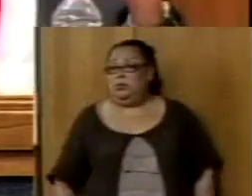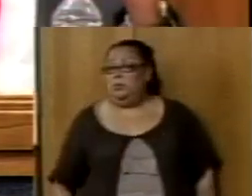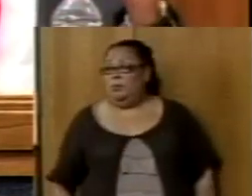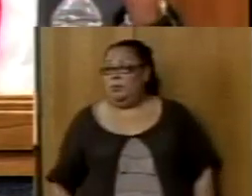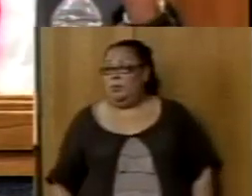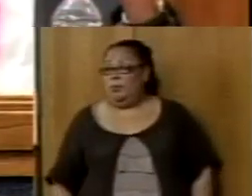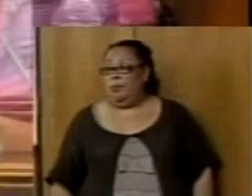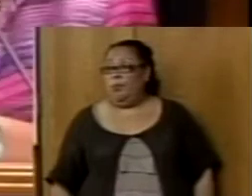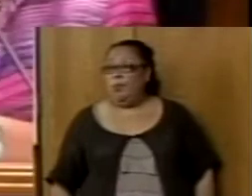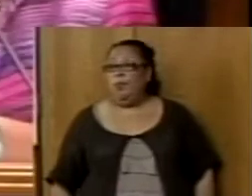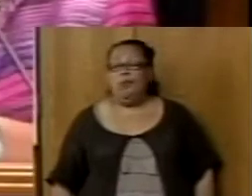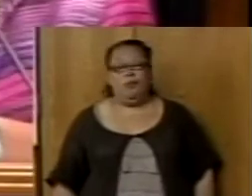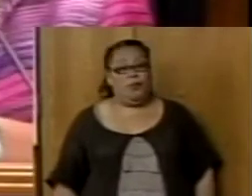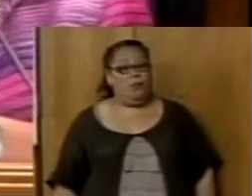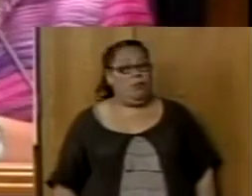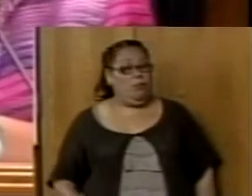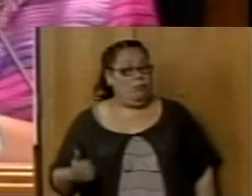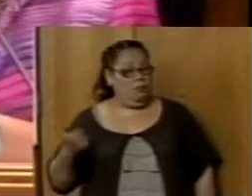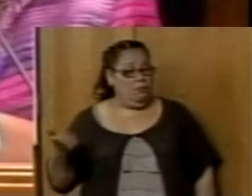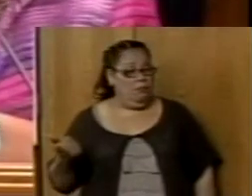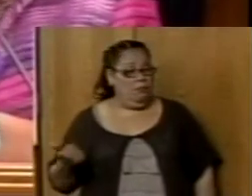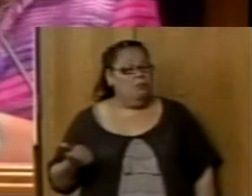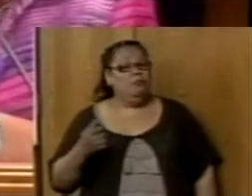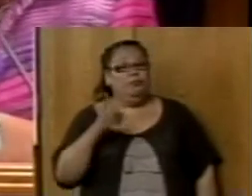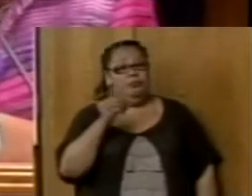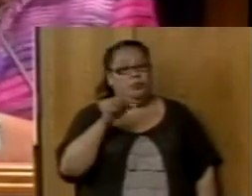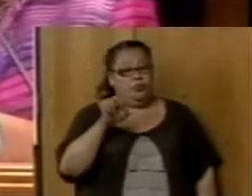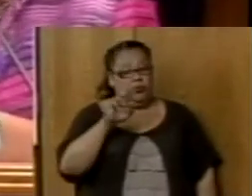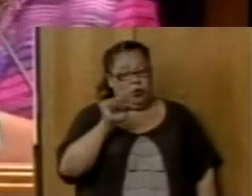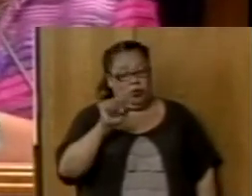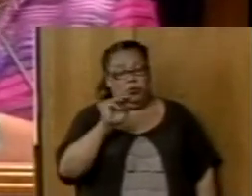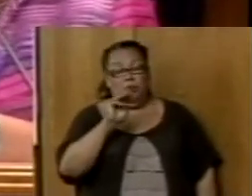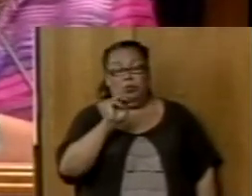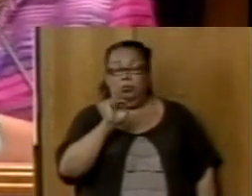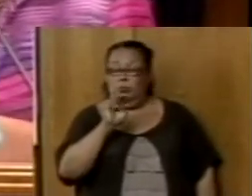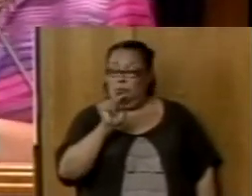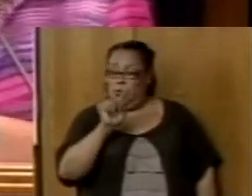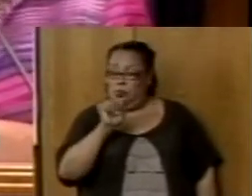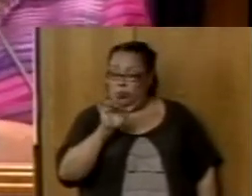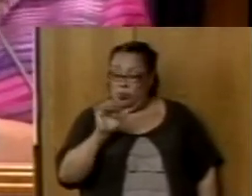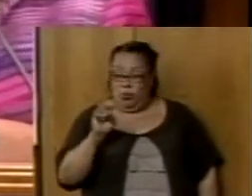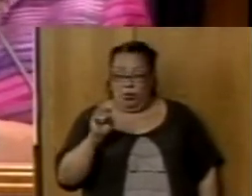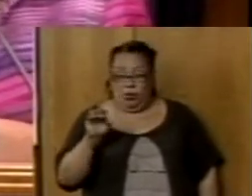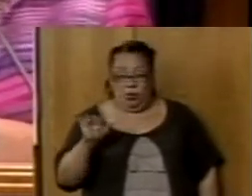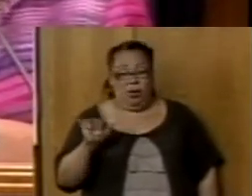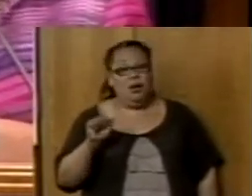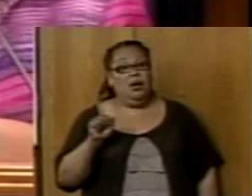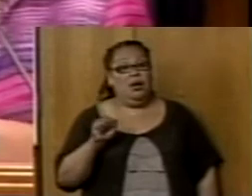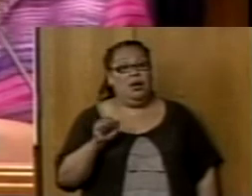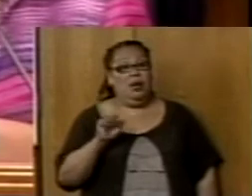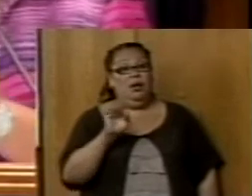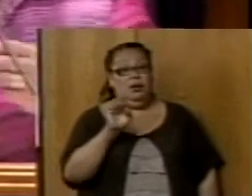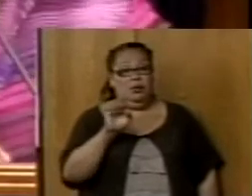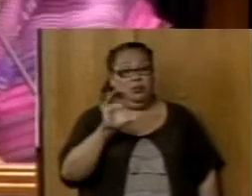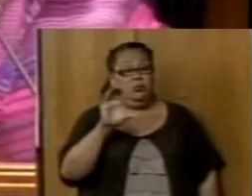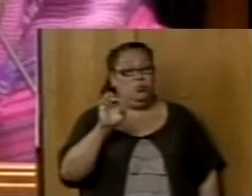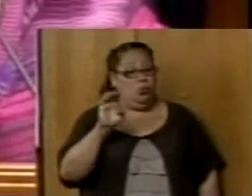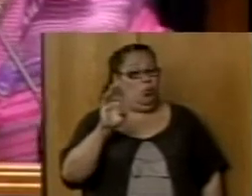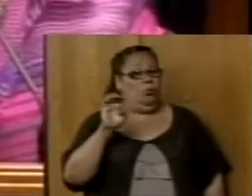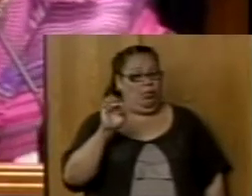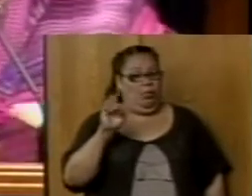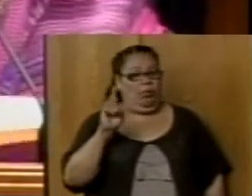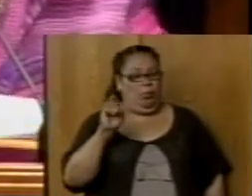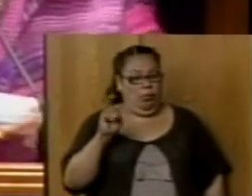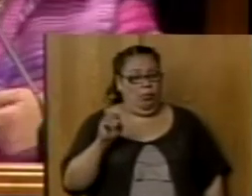Well, with that, if I may, Dr. Please. Montoya and Dr. Escobedo, that was brought to us in one administration, where they